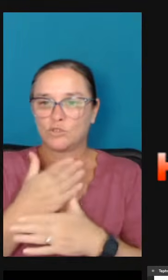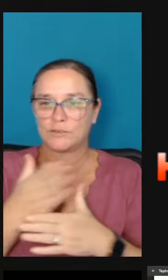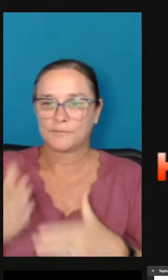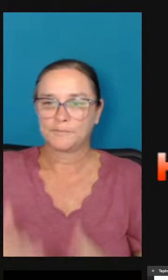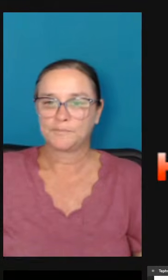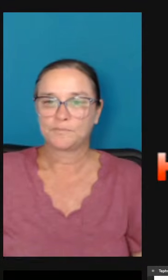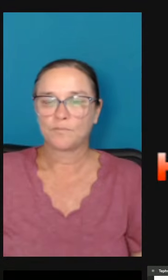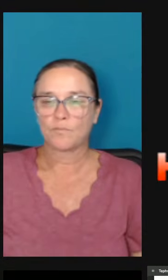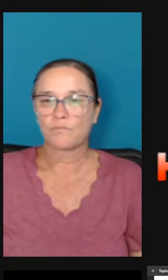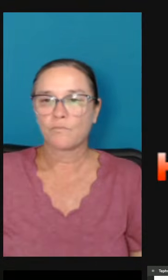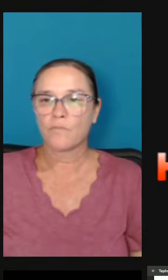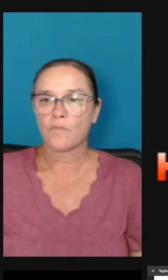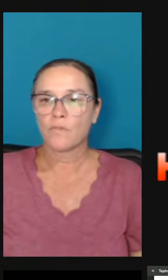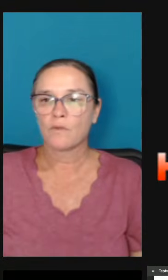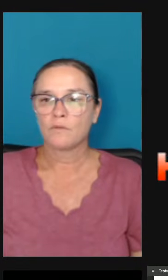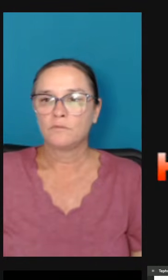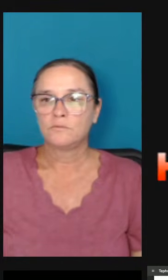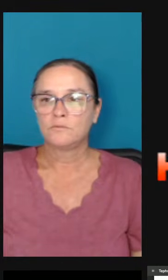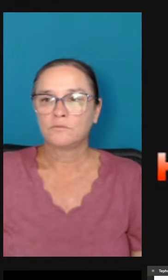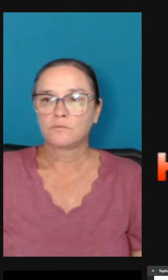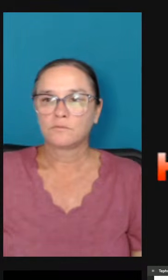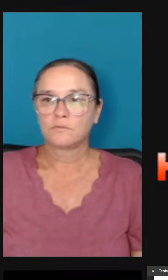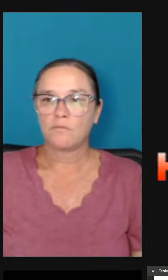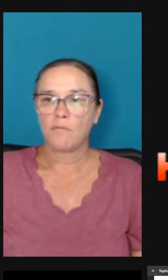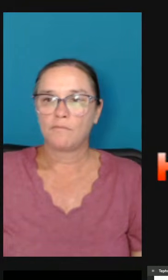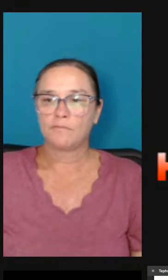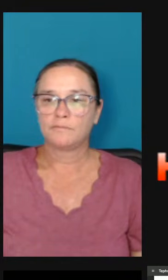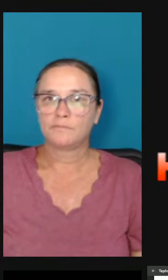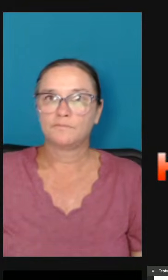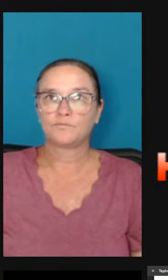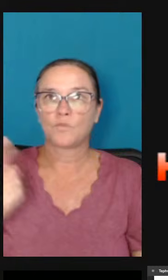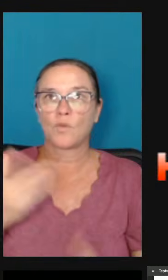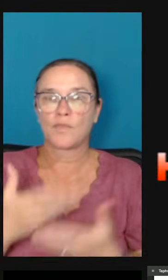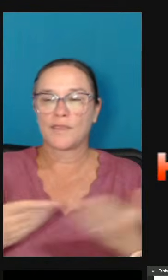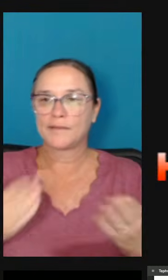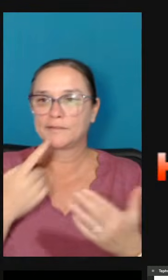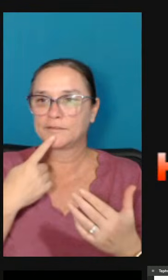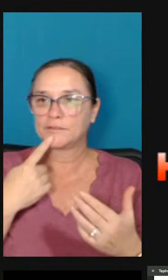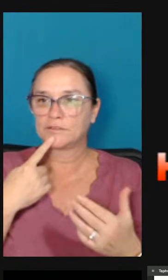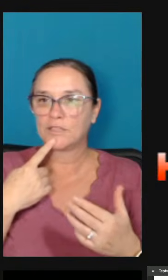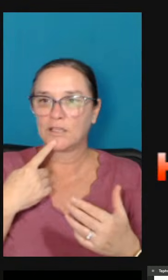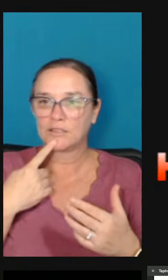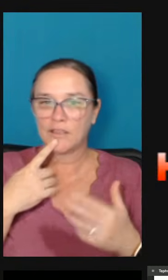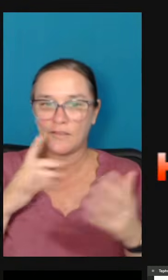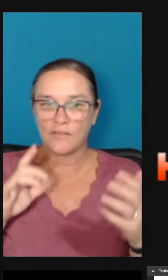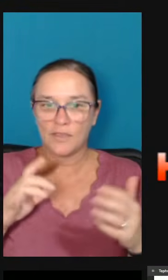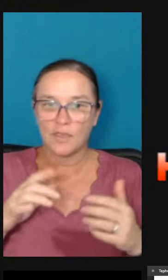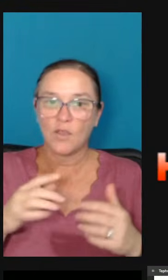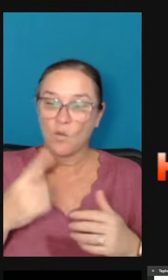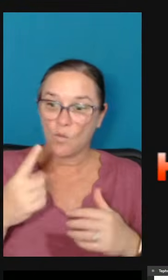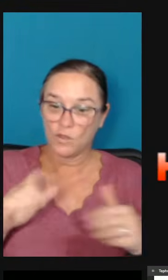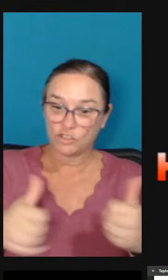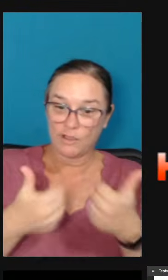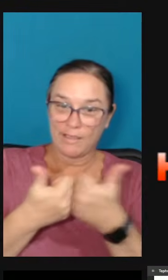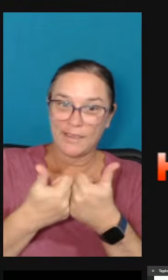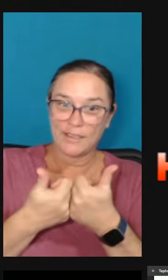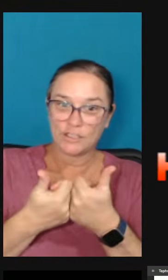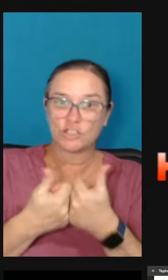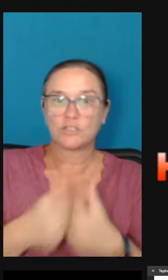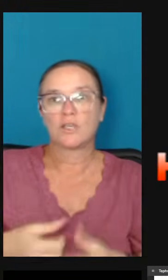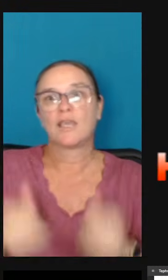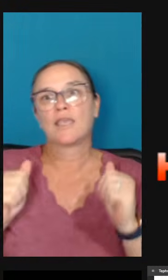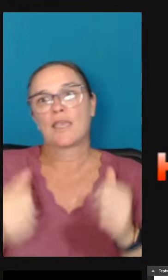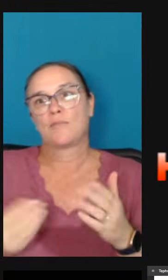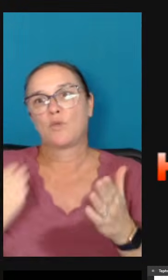One of the things that it notes is that the challenges can be that it can be repetitive. You can have more than one pulse of ashfall coming